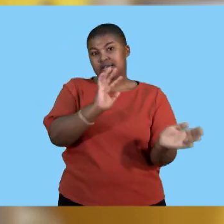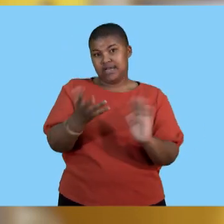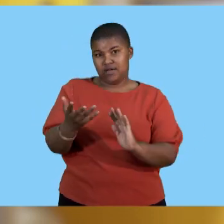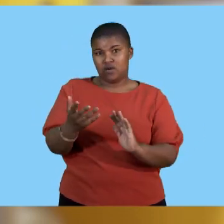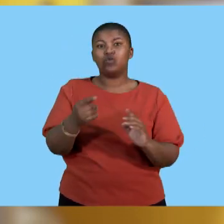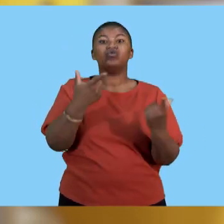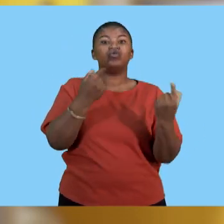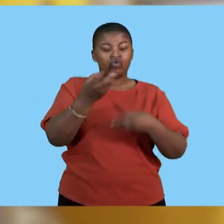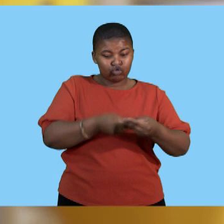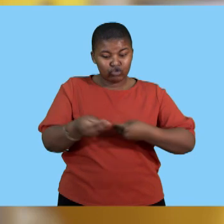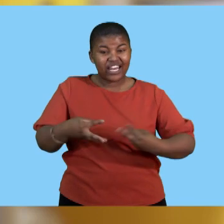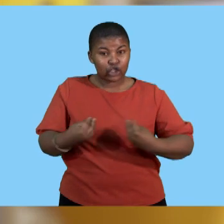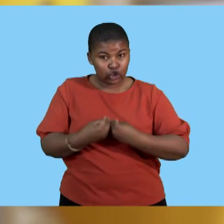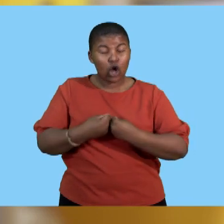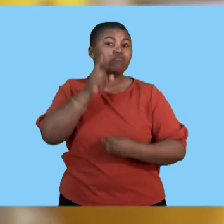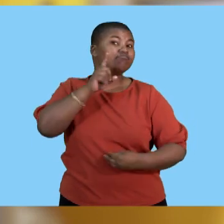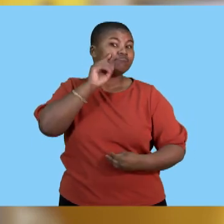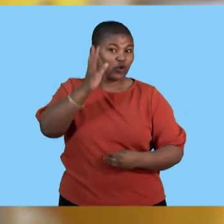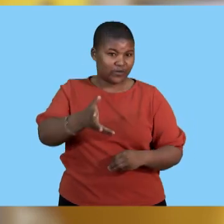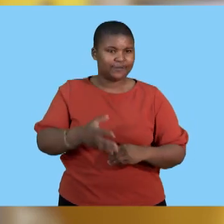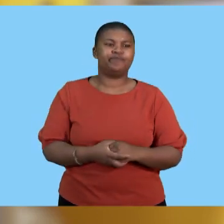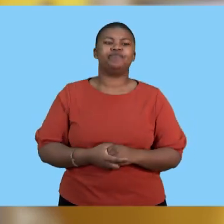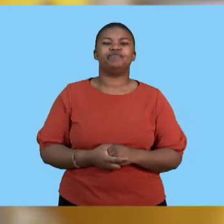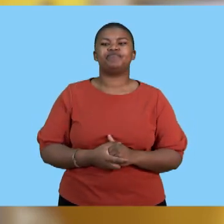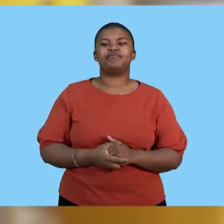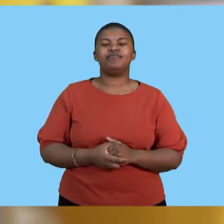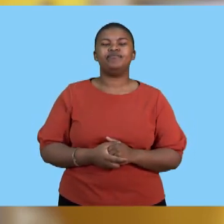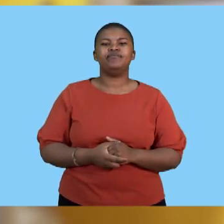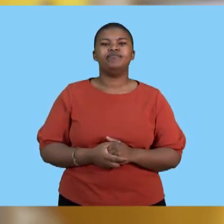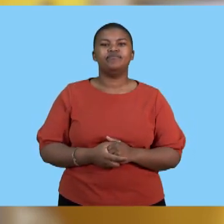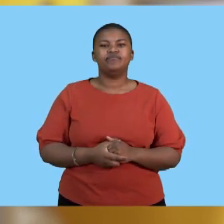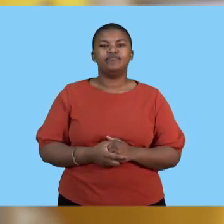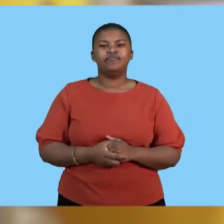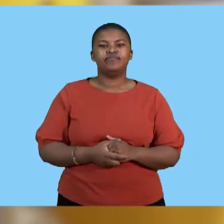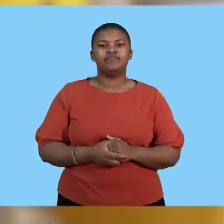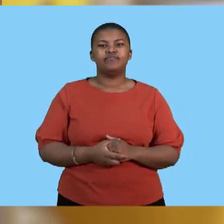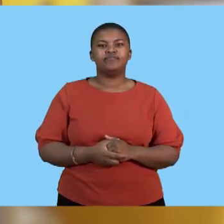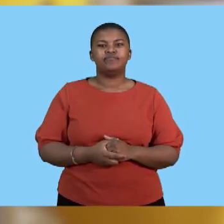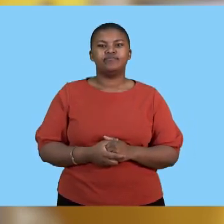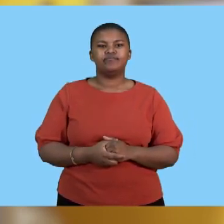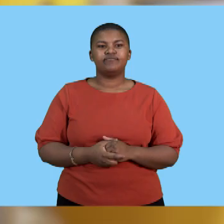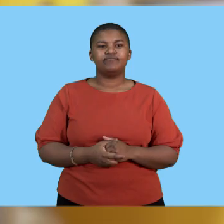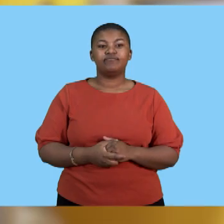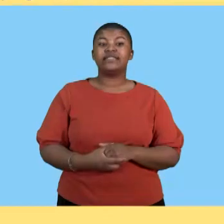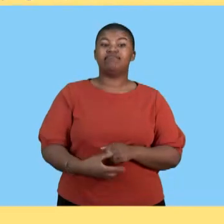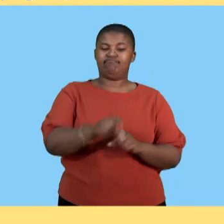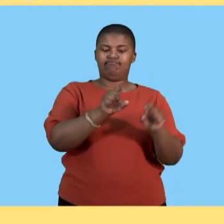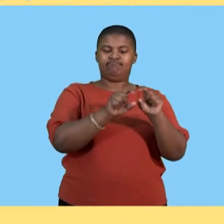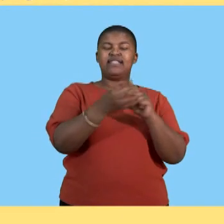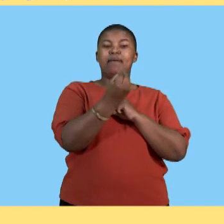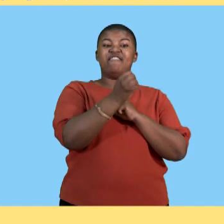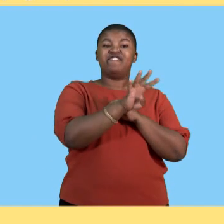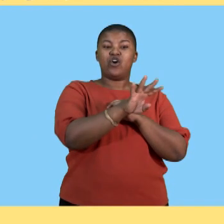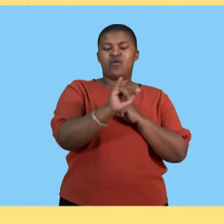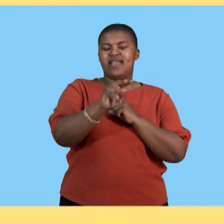stock surplus or trading stock deficit calculations. So here is note number